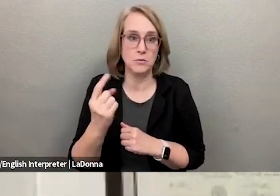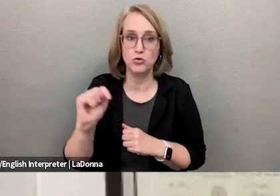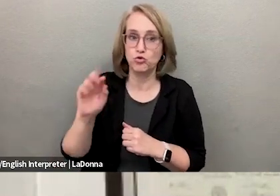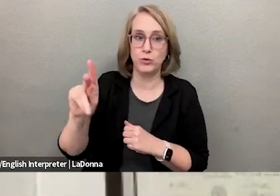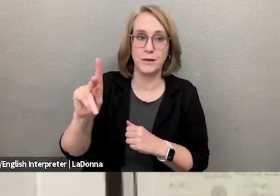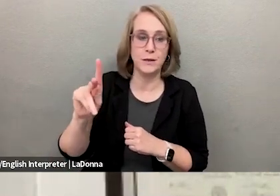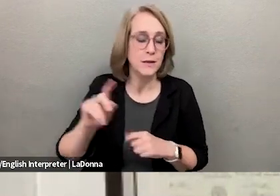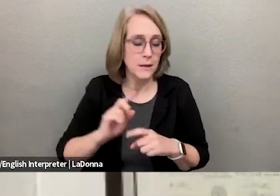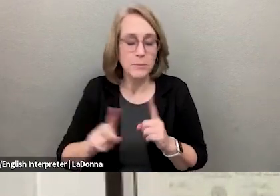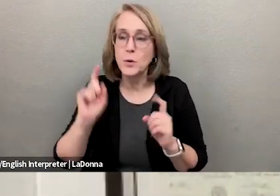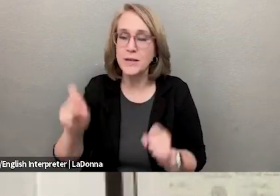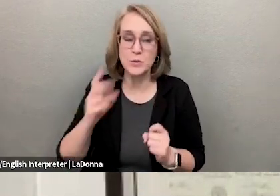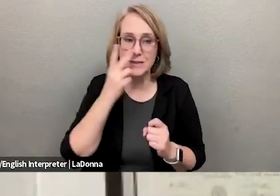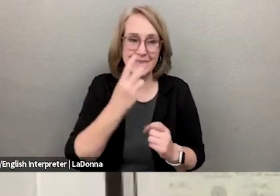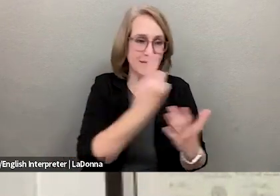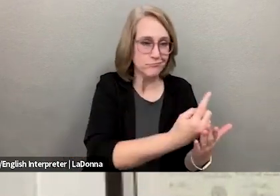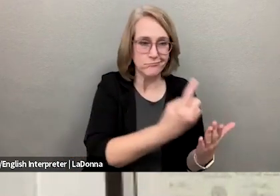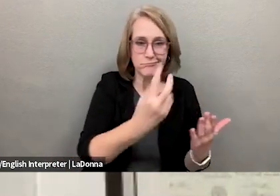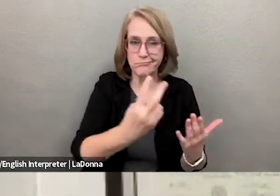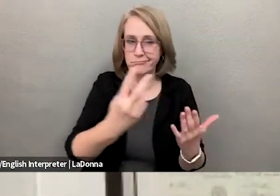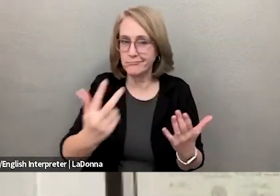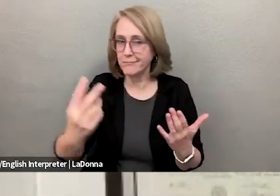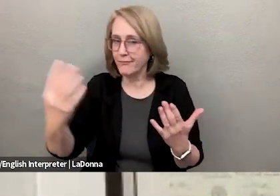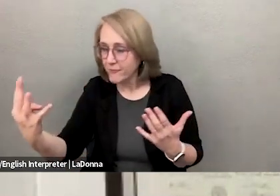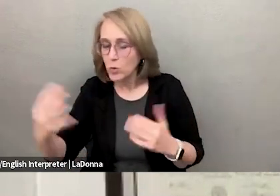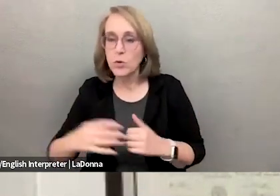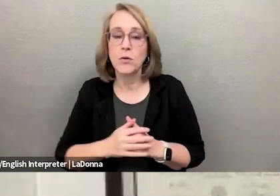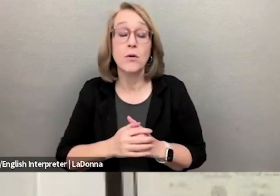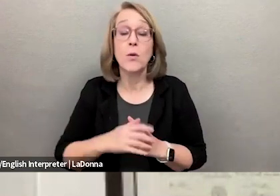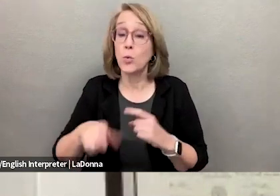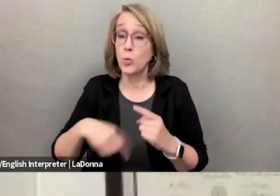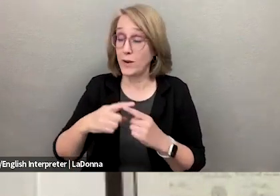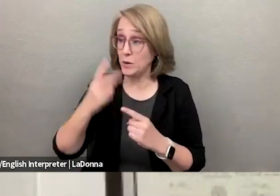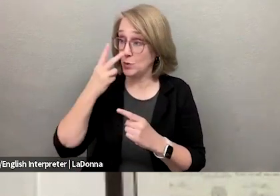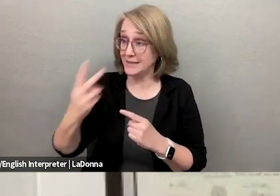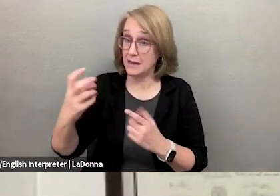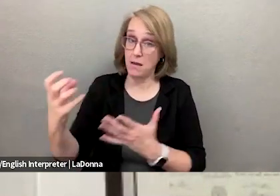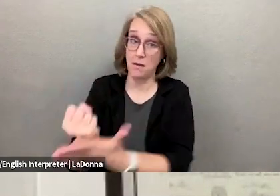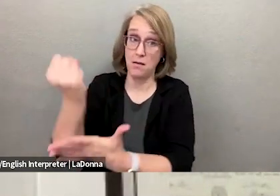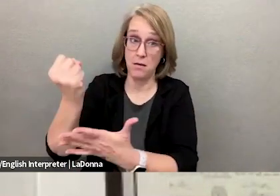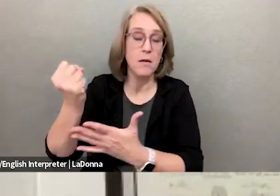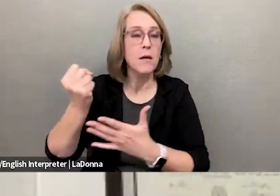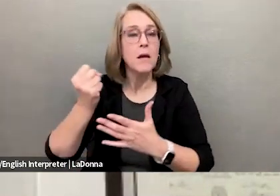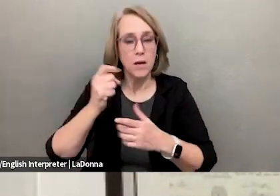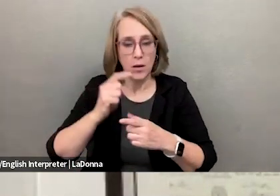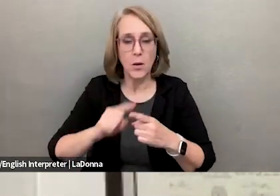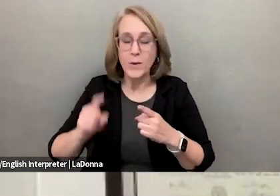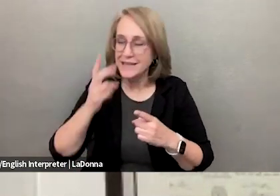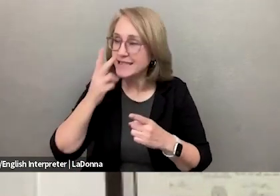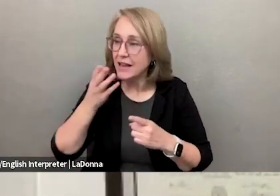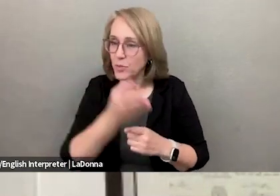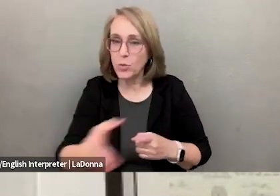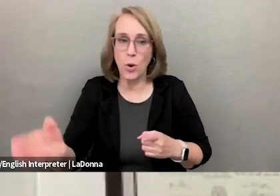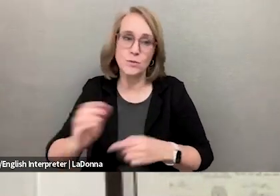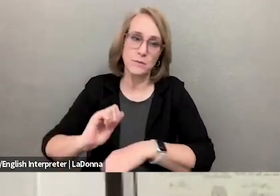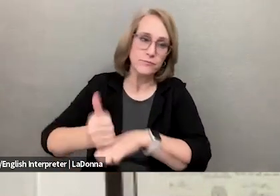to have to pull at the levers of change over time, seize on opportunities, but not seed on ground. And I think that's